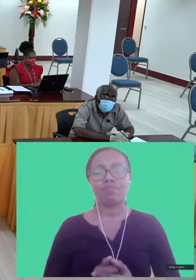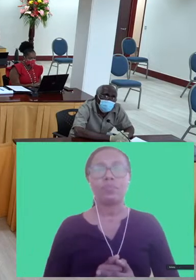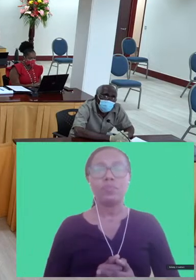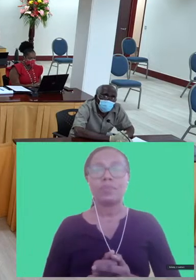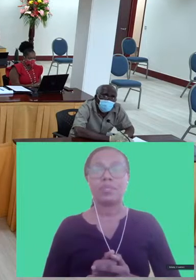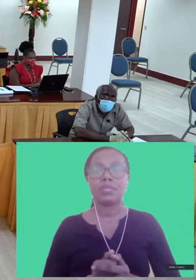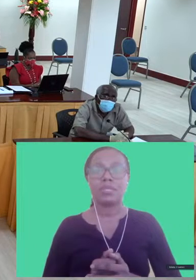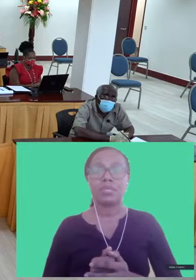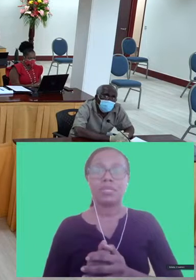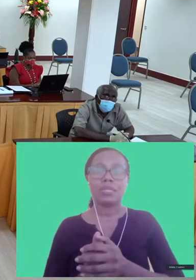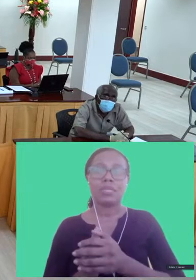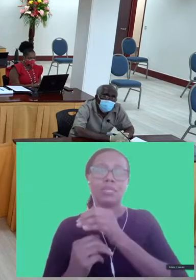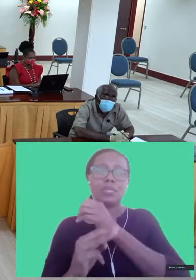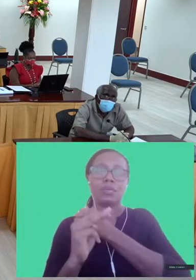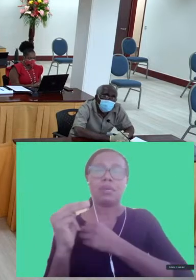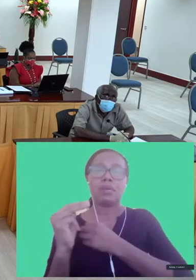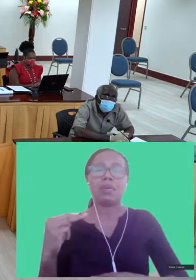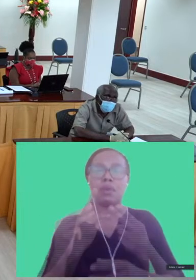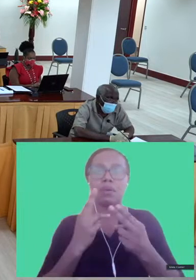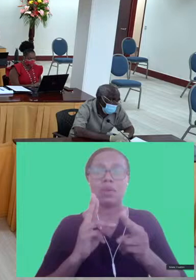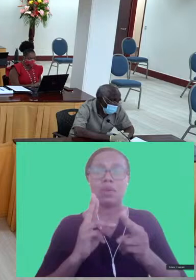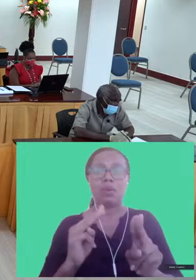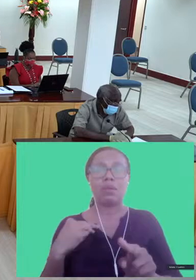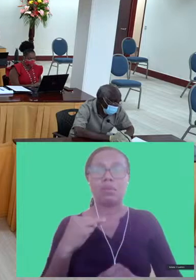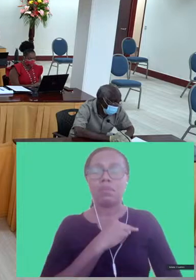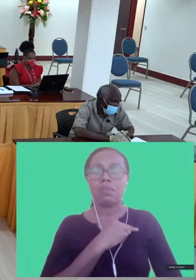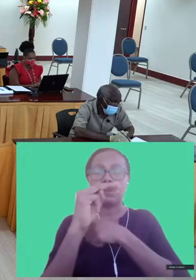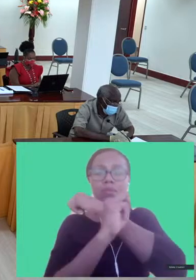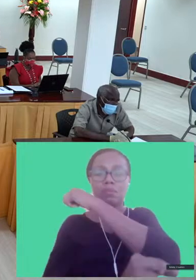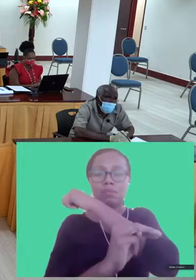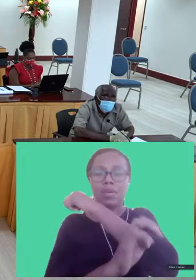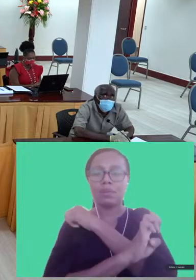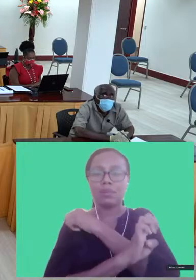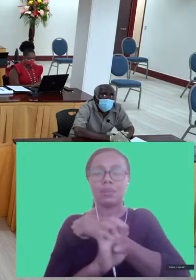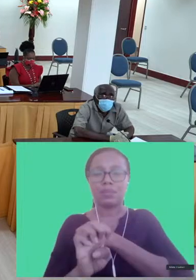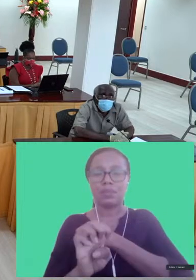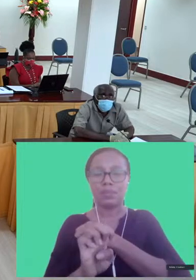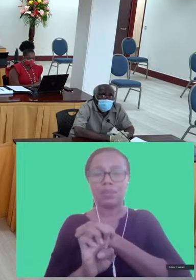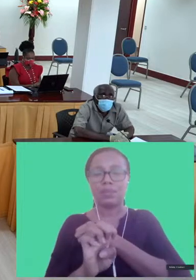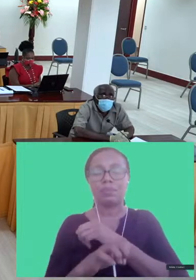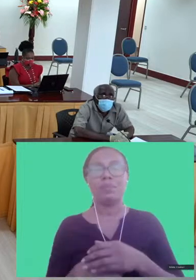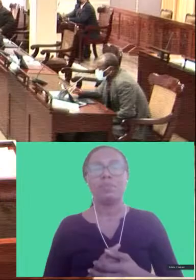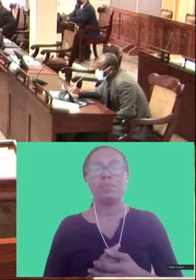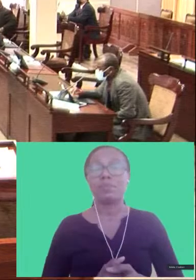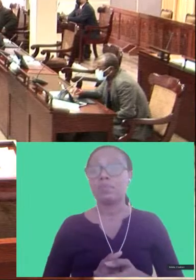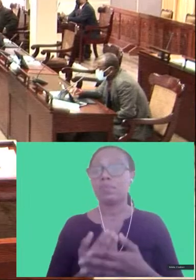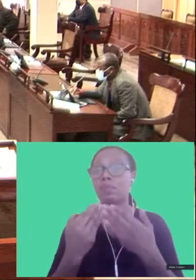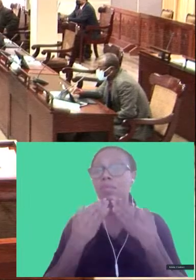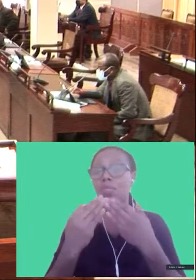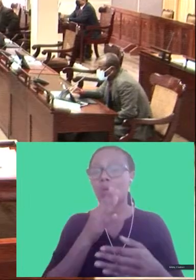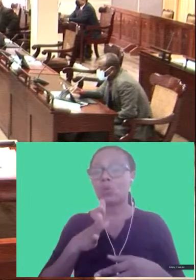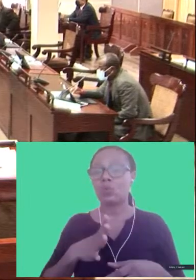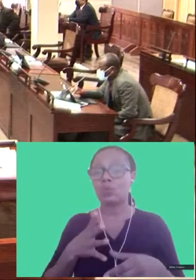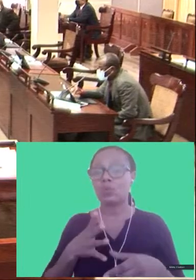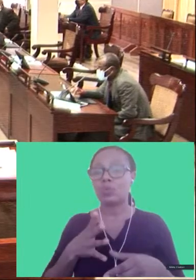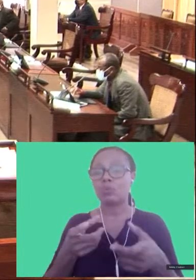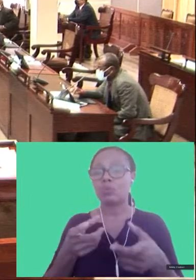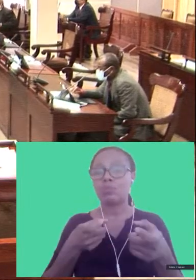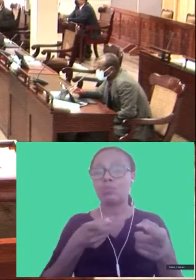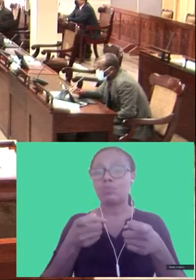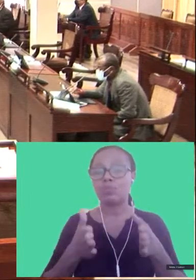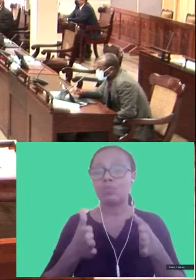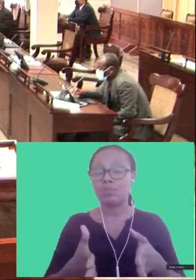Certainly, my good friend, the Minister, is not a victim of the old dictum that